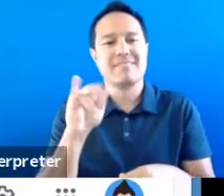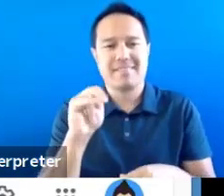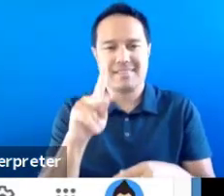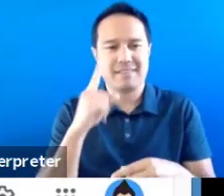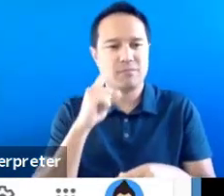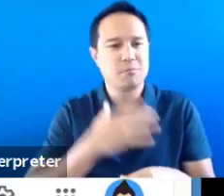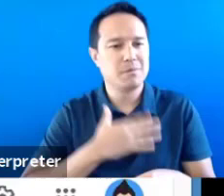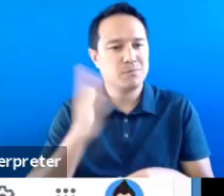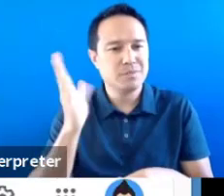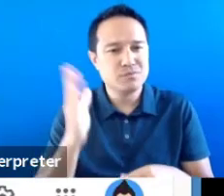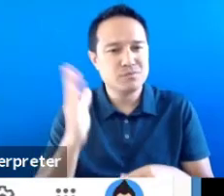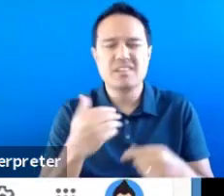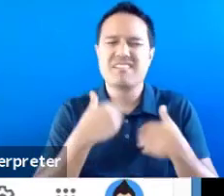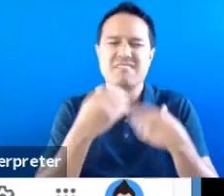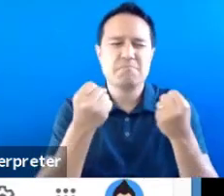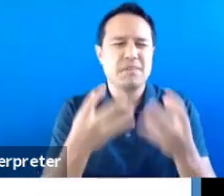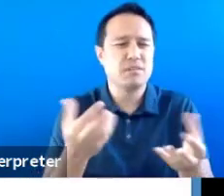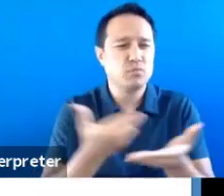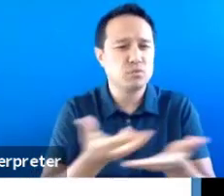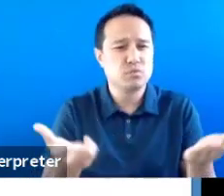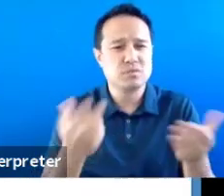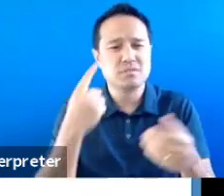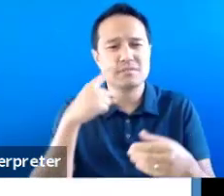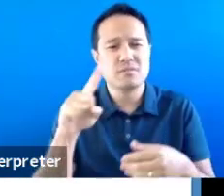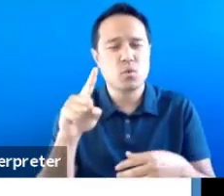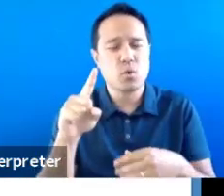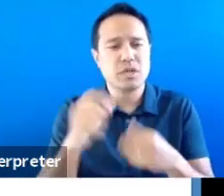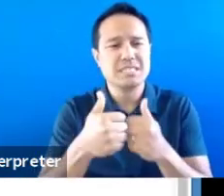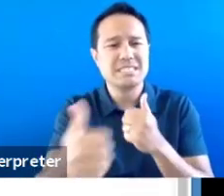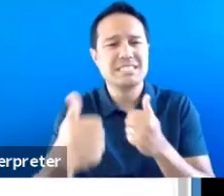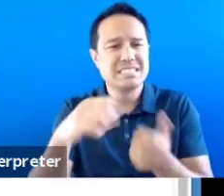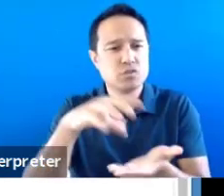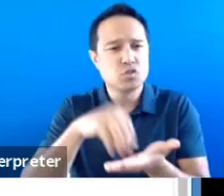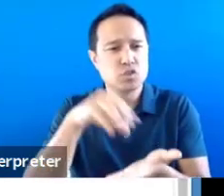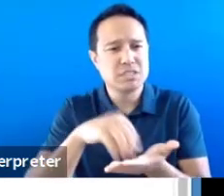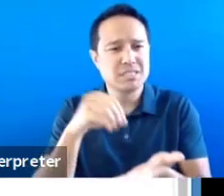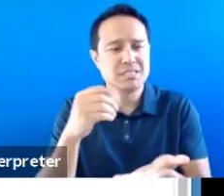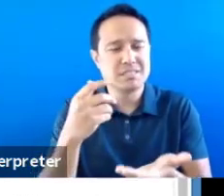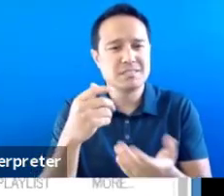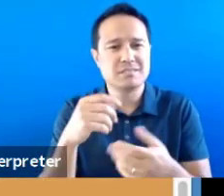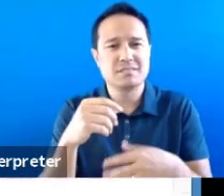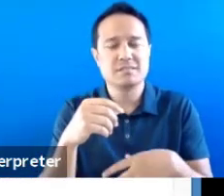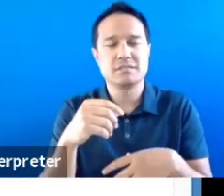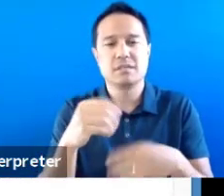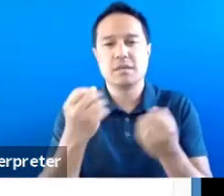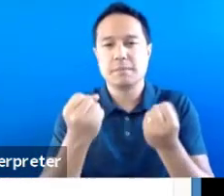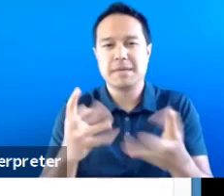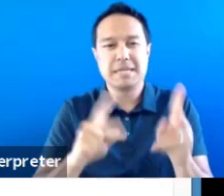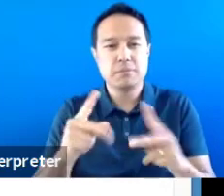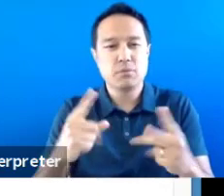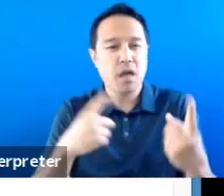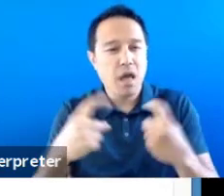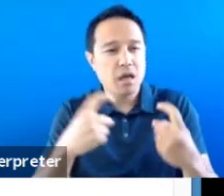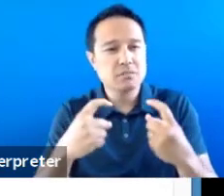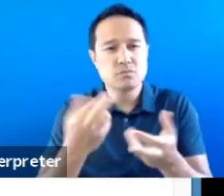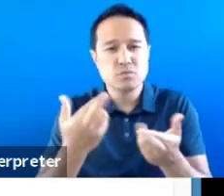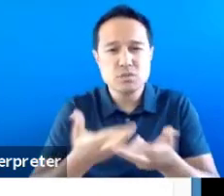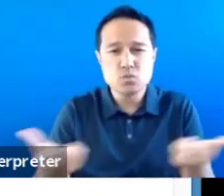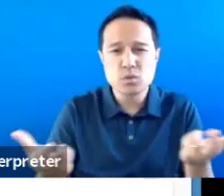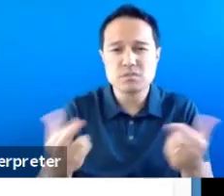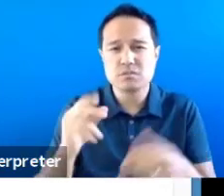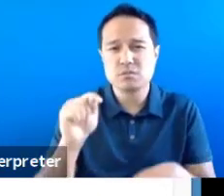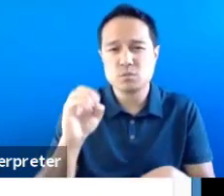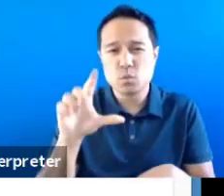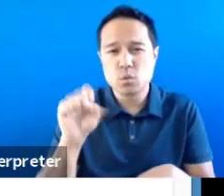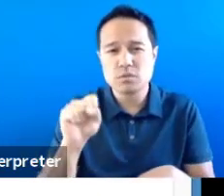of resources for distance learning, because I've had people asking me, well, what are all the different tools and resources that are out there?